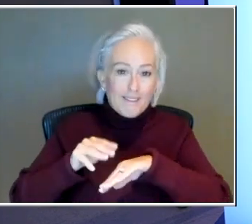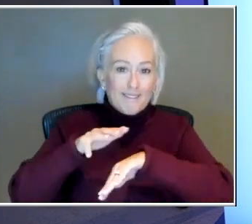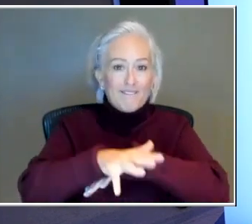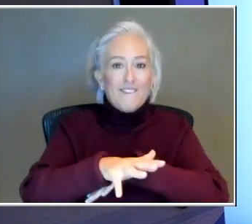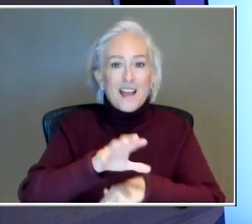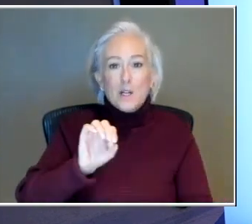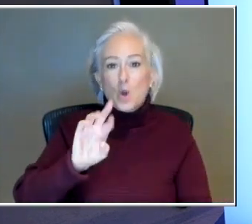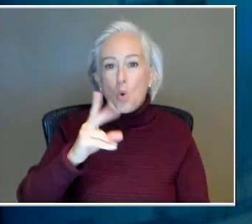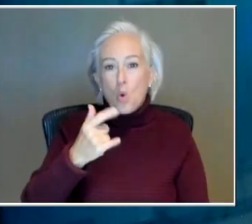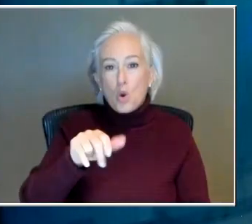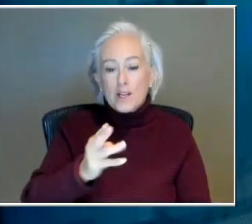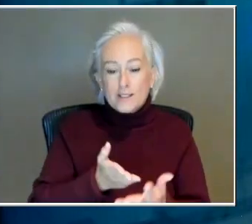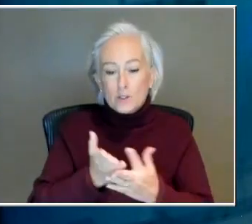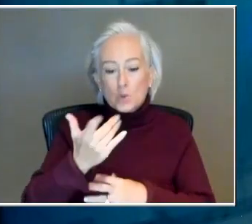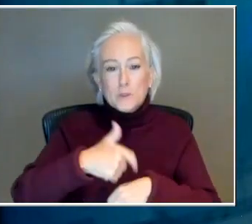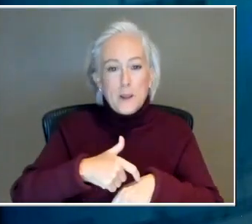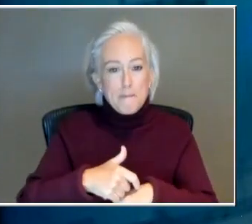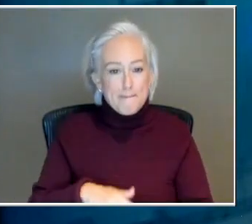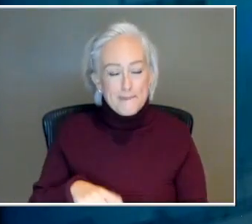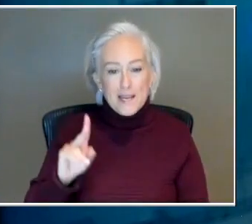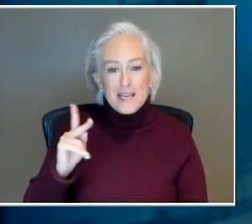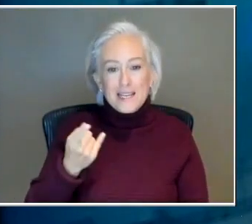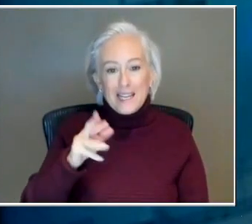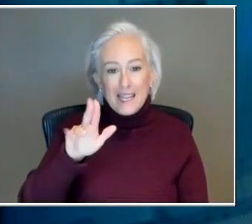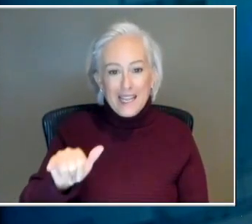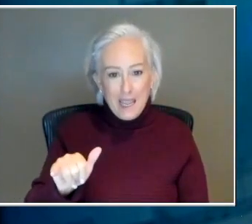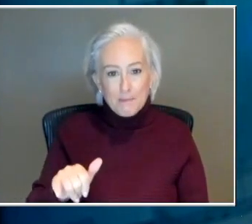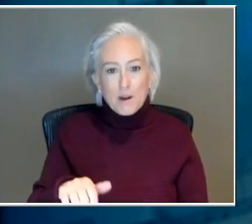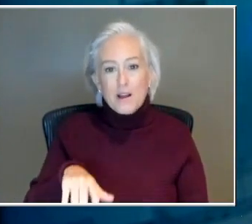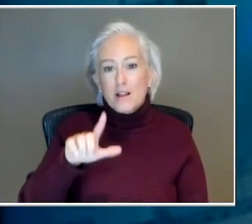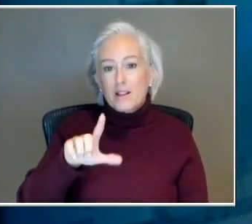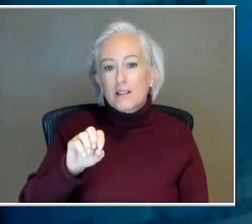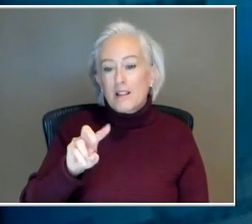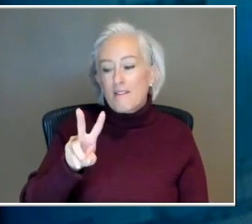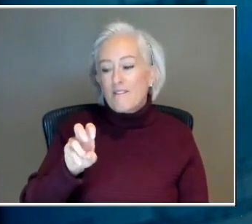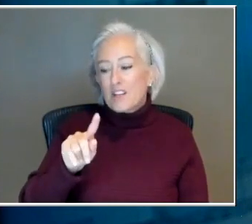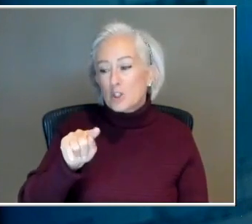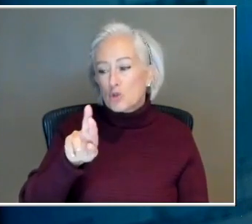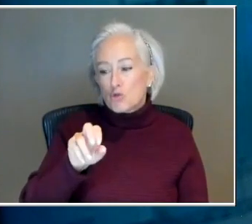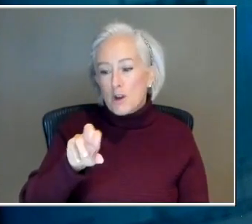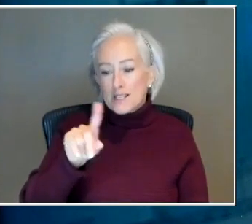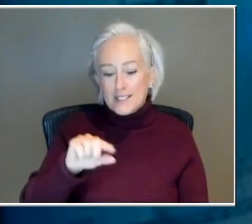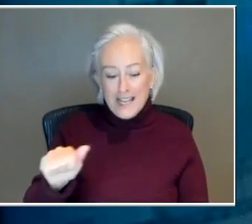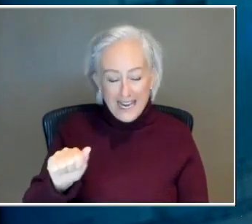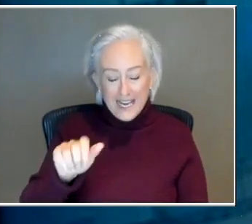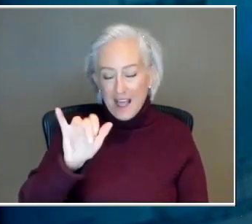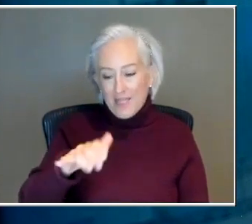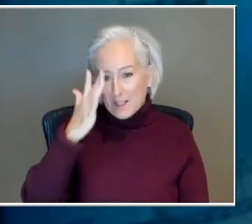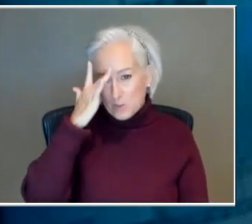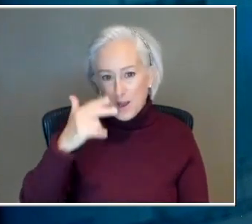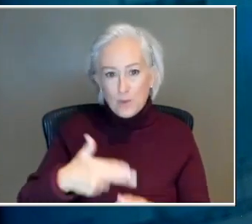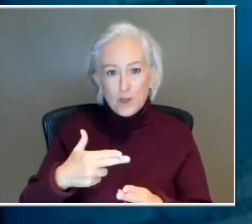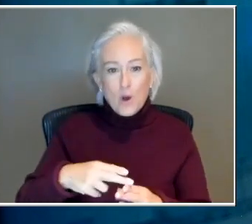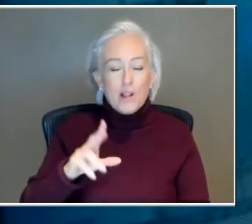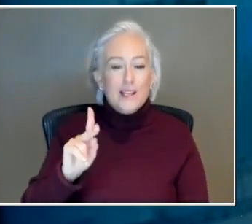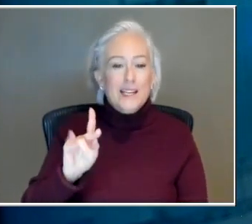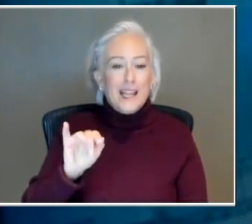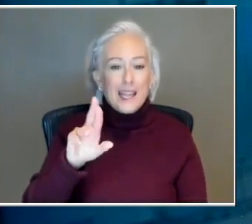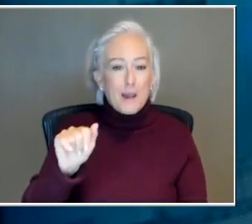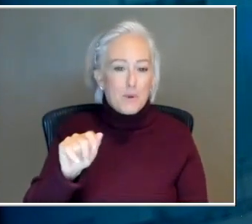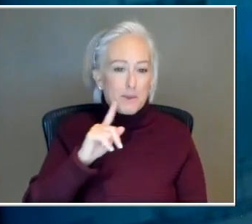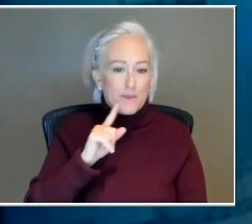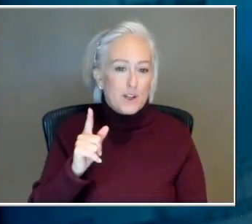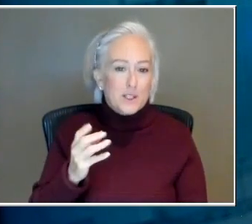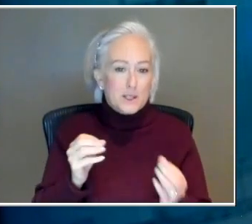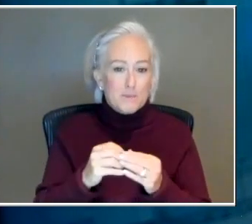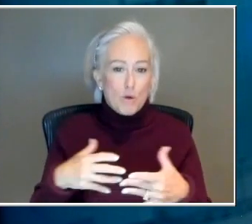medication is. Yeah, so Keppra, or the generic name is levetiracetam. It's kind of a mouthful. That's why we all call it Keppra. But yeah, it's very safe medicine. It's one of the most